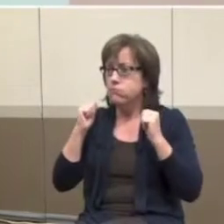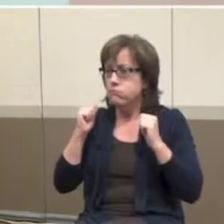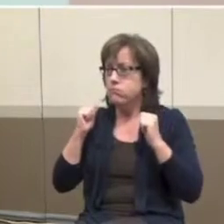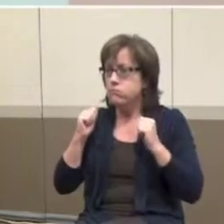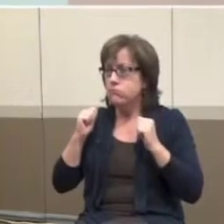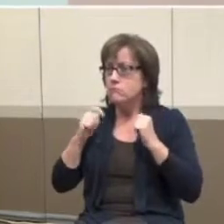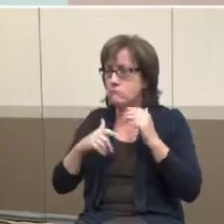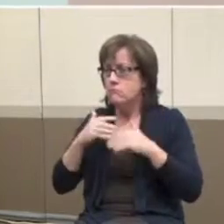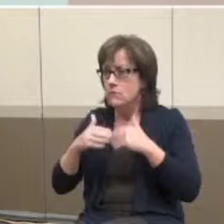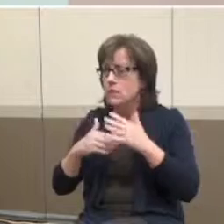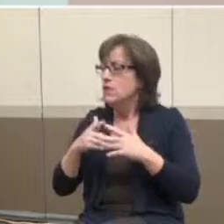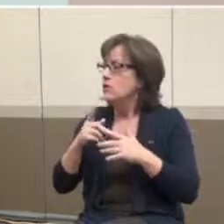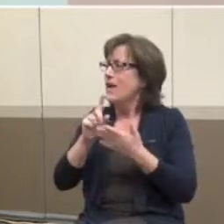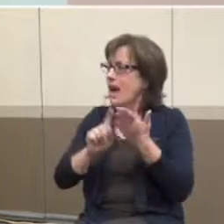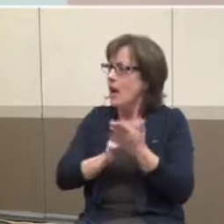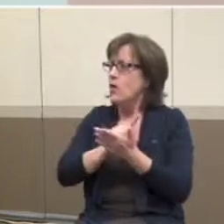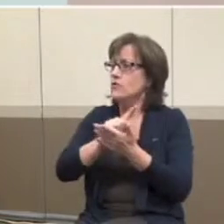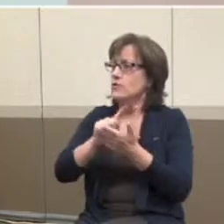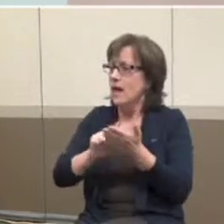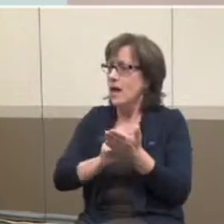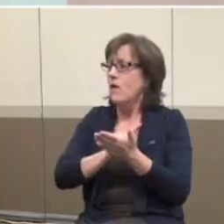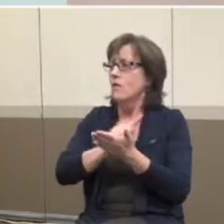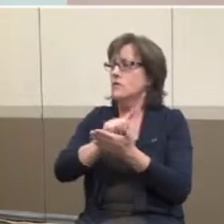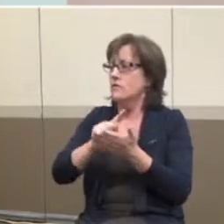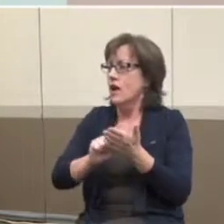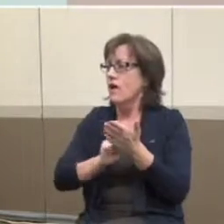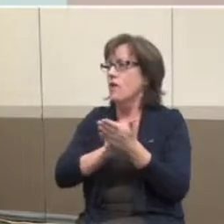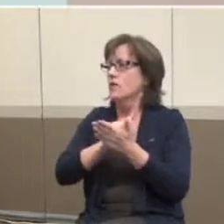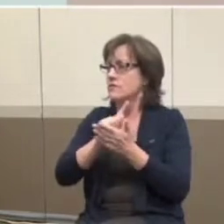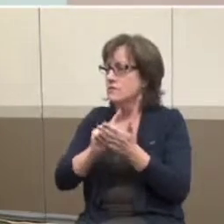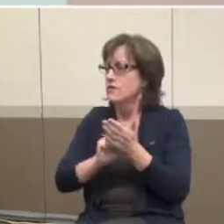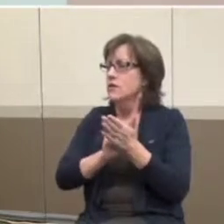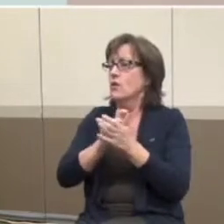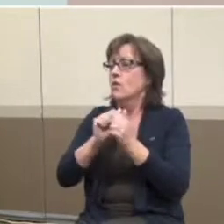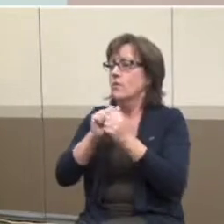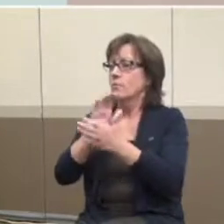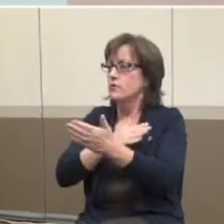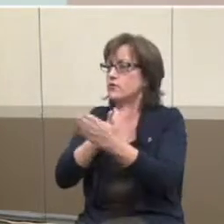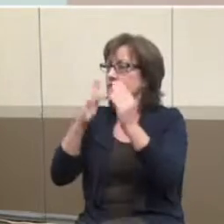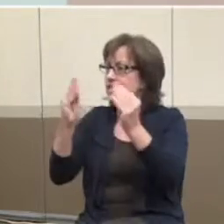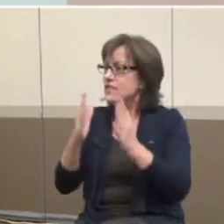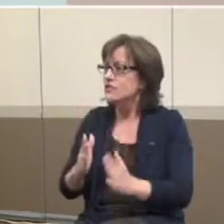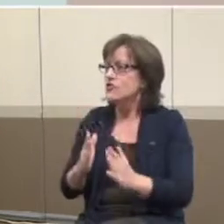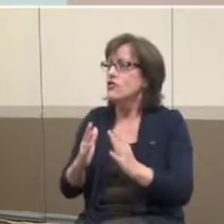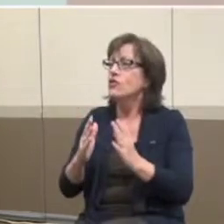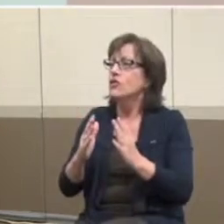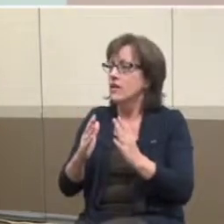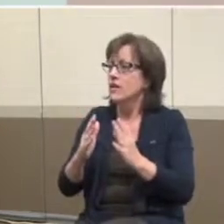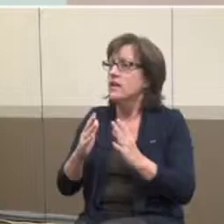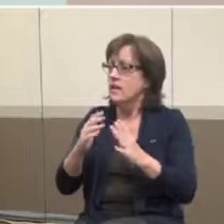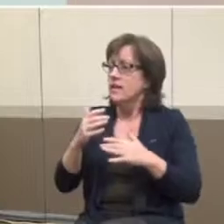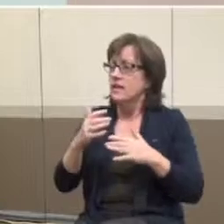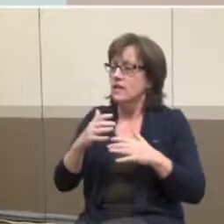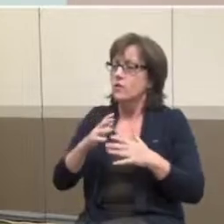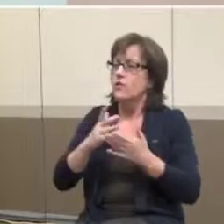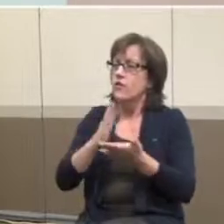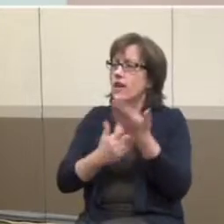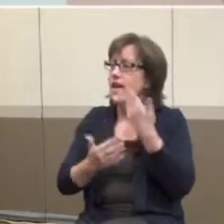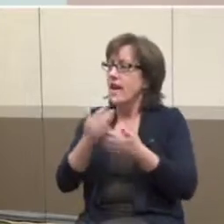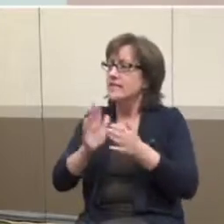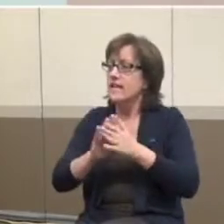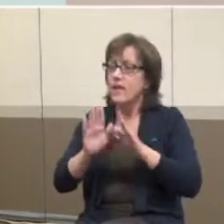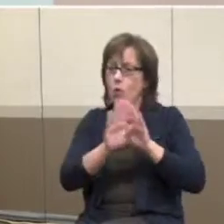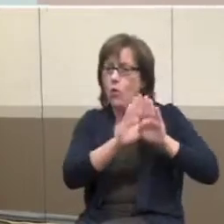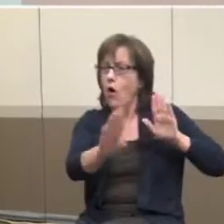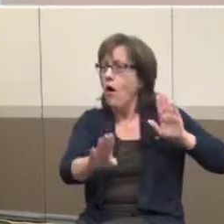spent hours and hours and hours in the music room with her music teacher with her hands against the wall while he played on these